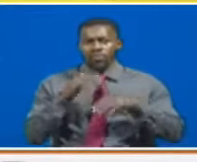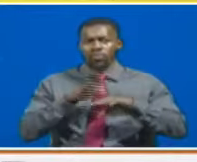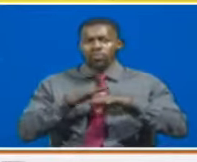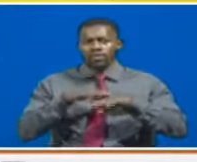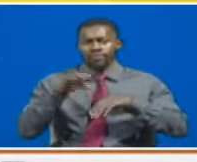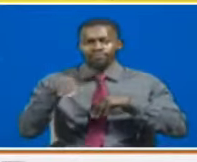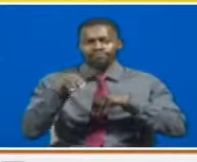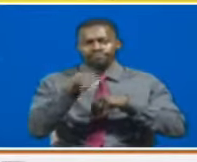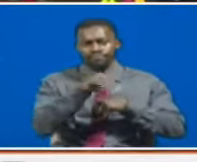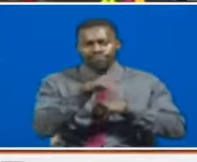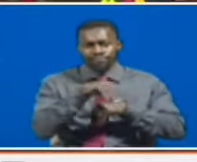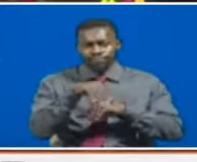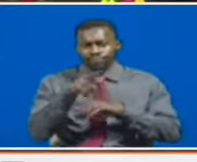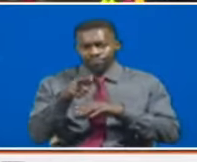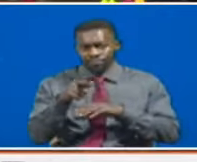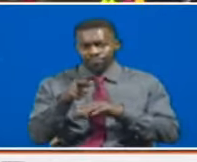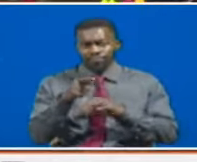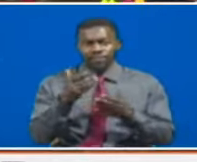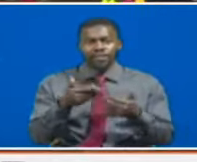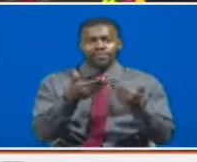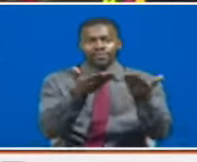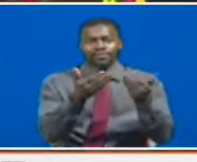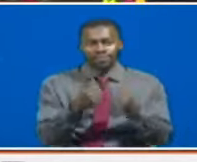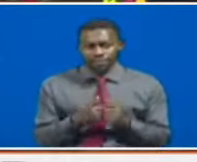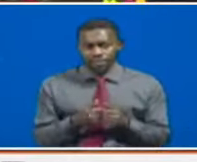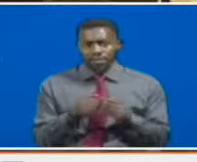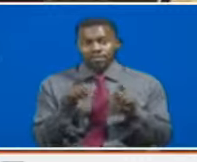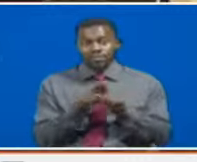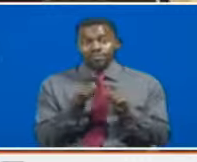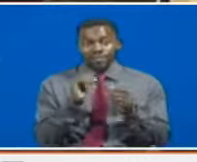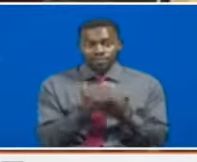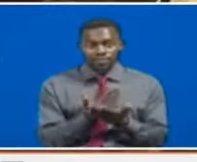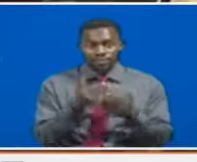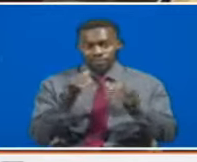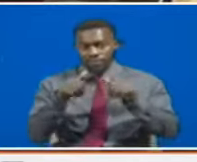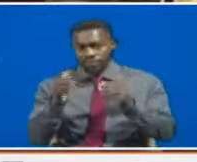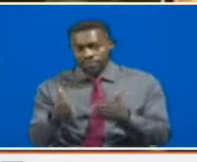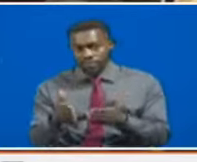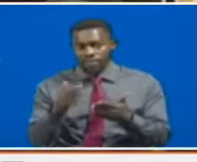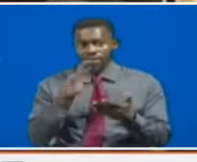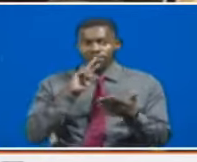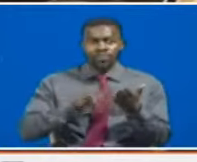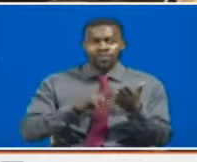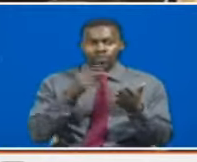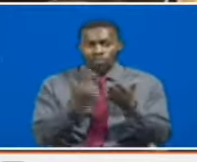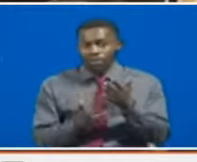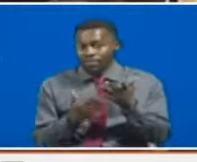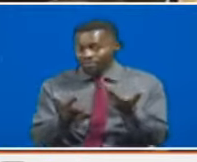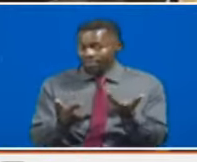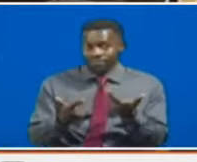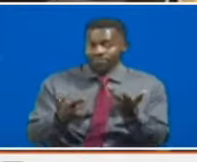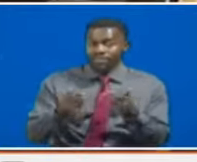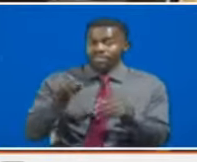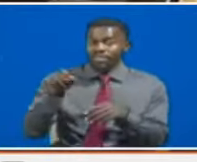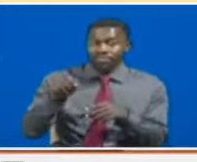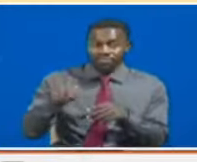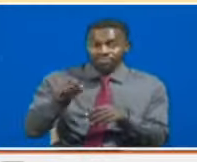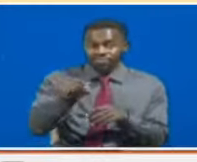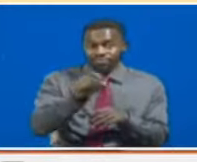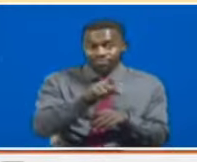fertilizer is produced. A section of farmers have recently reported low germination and stunted